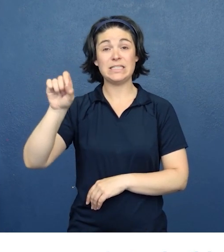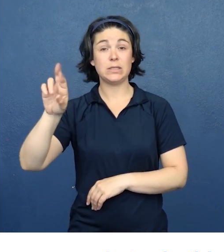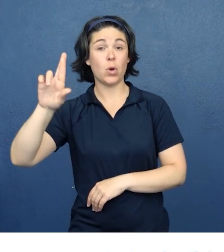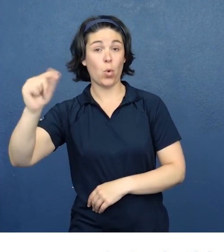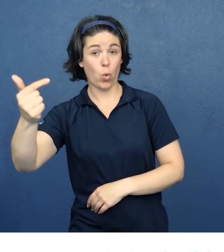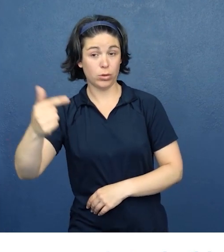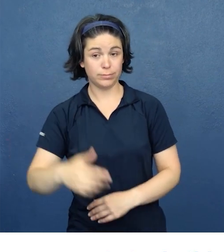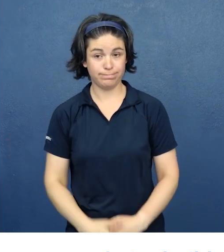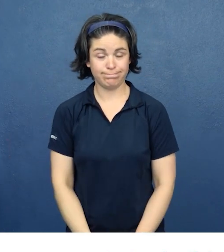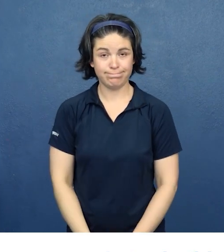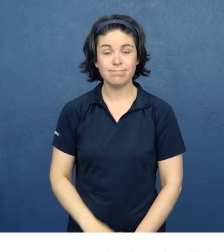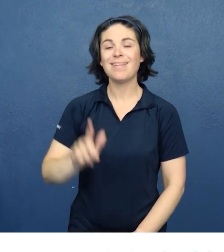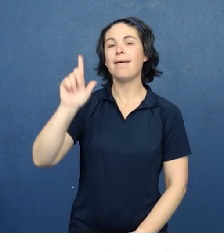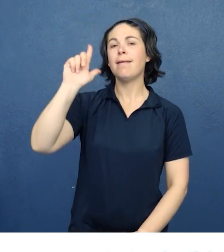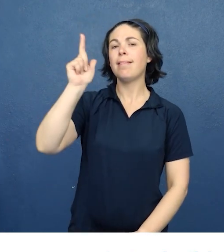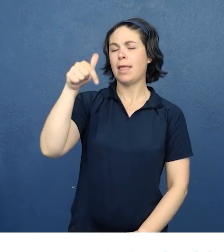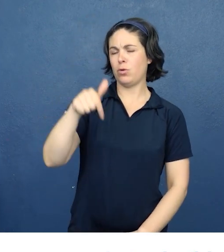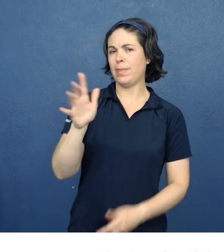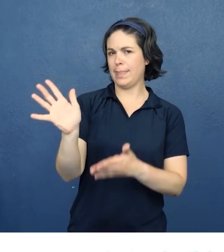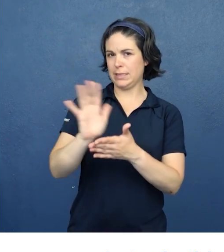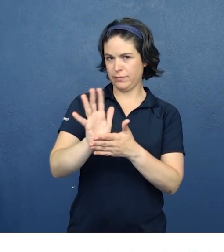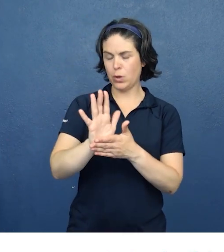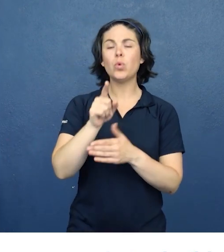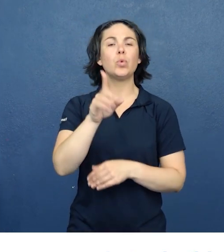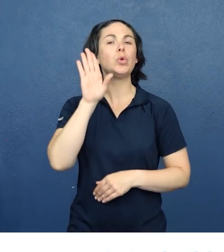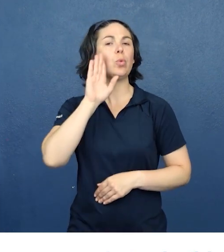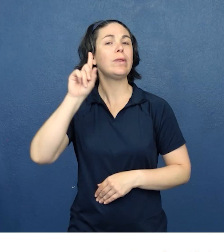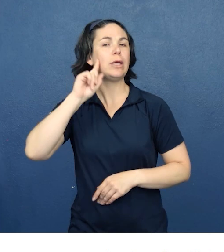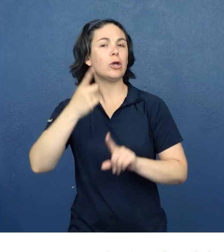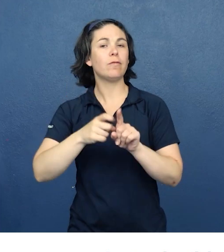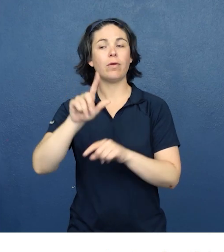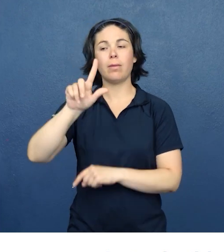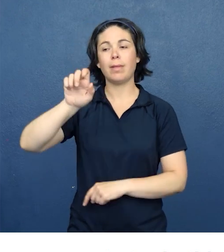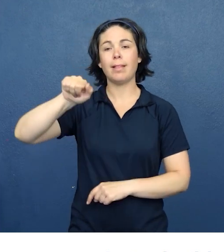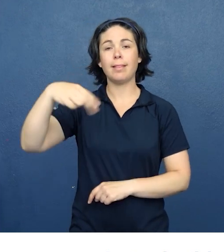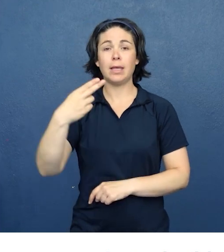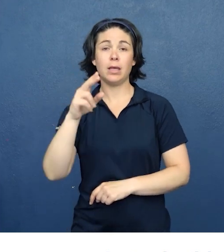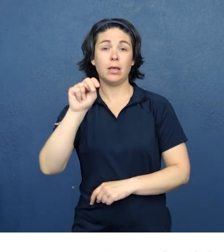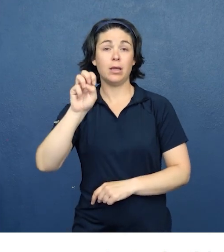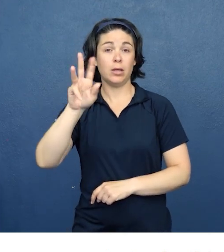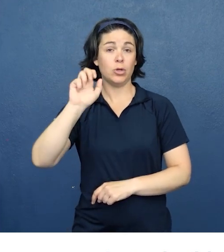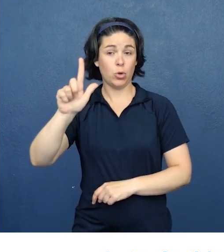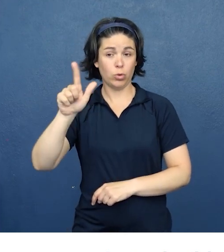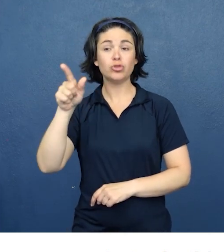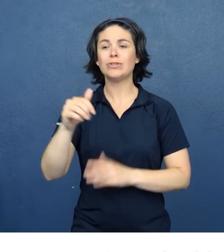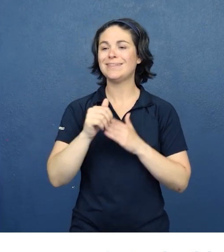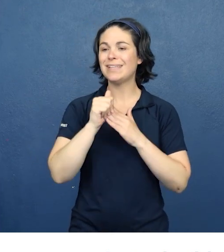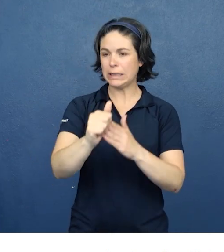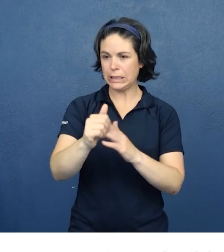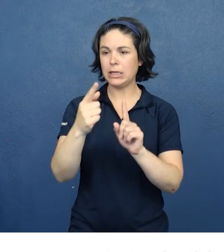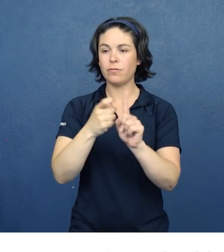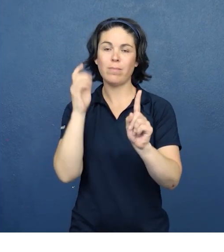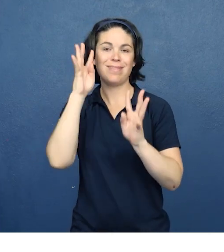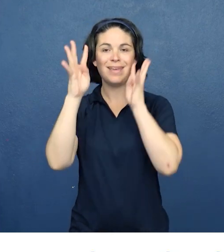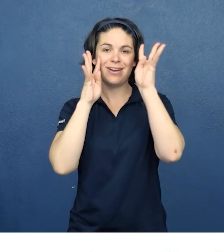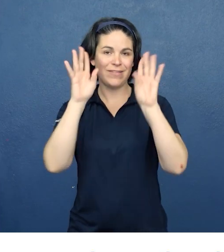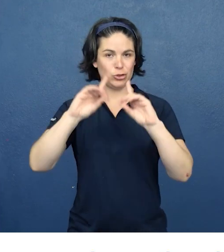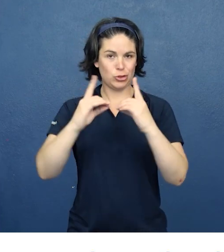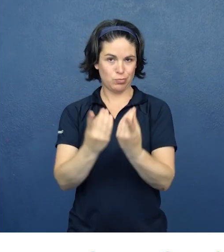www.rivcospc.org. Later in this video, you will hear from Leah Newell, the lead staff person for the MHSA Innovation